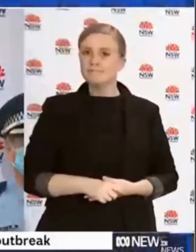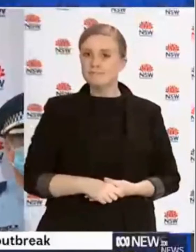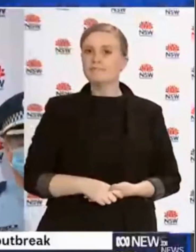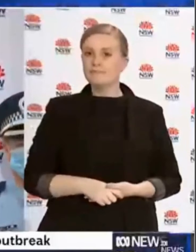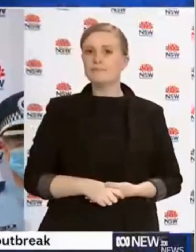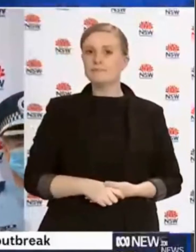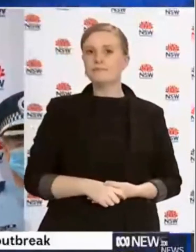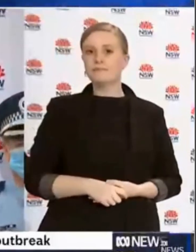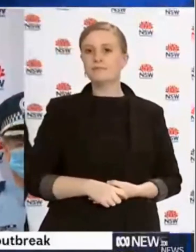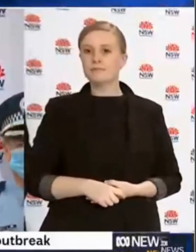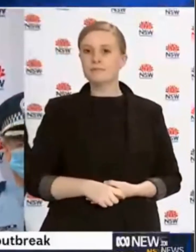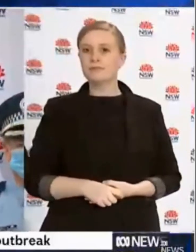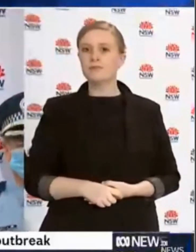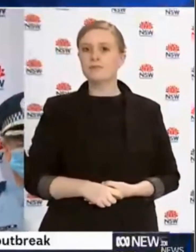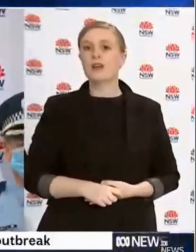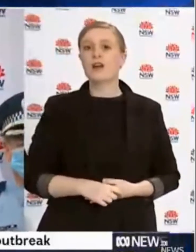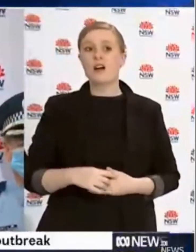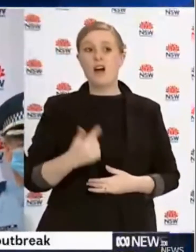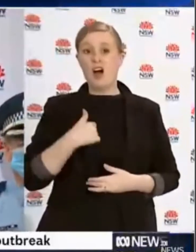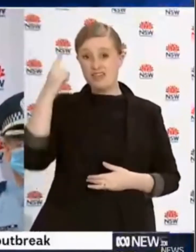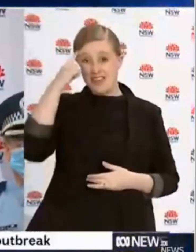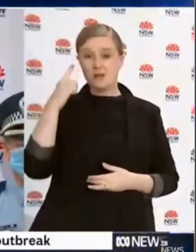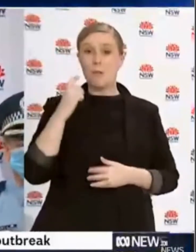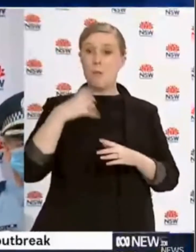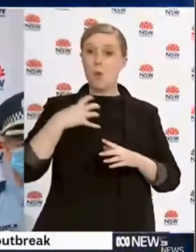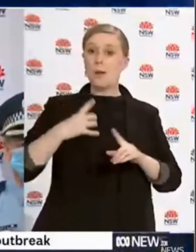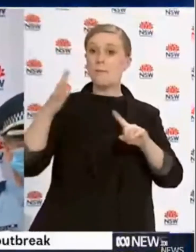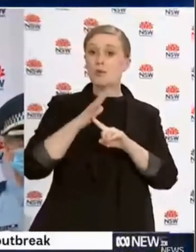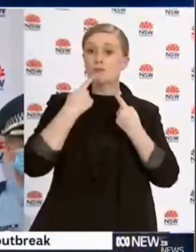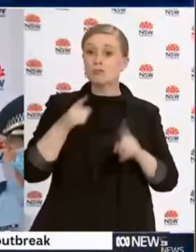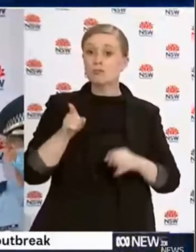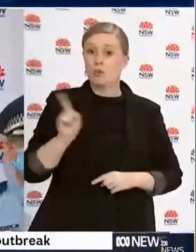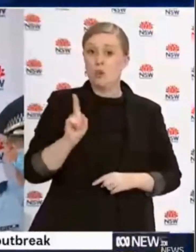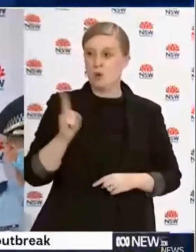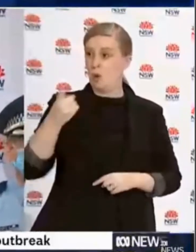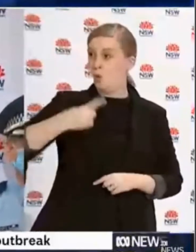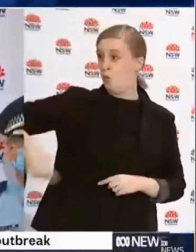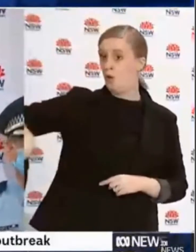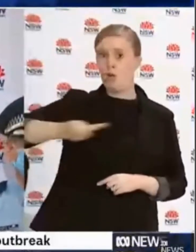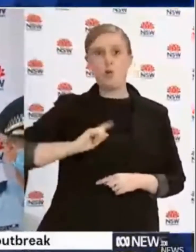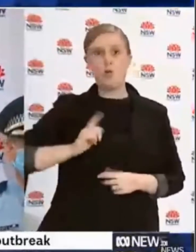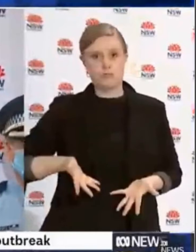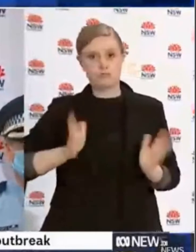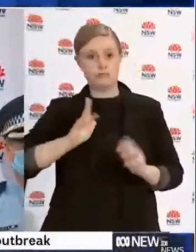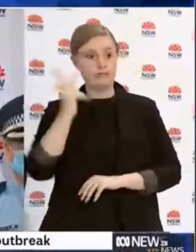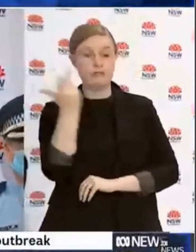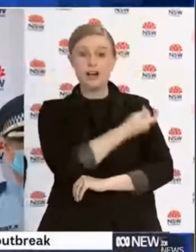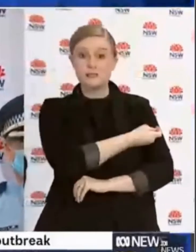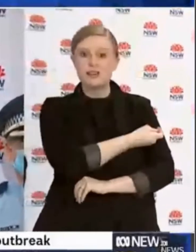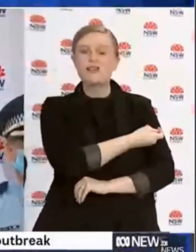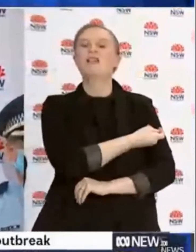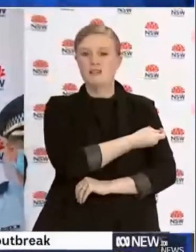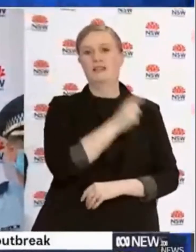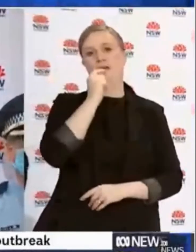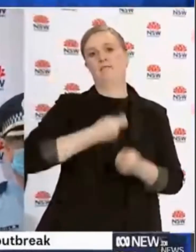is that if we all get on board and get vaccinated, our life will go back to being much more like it was before.